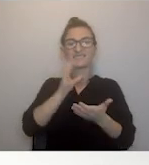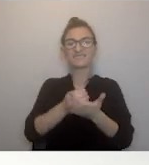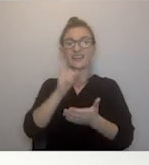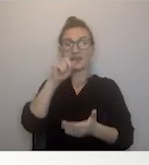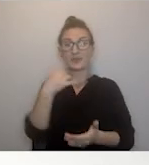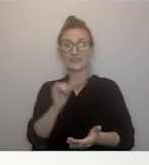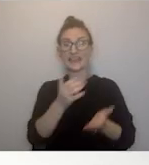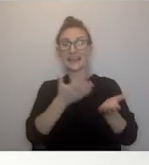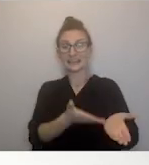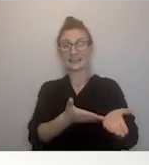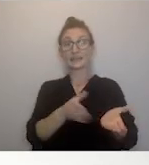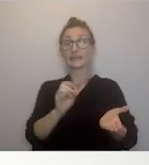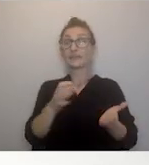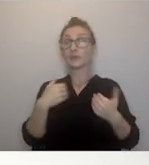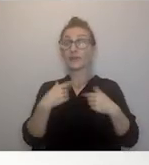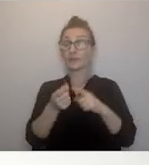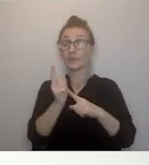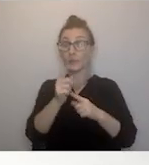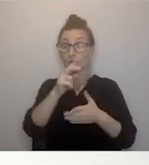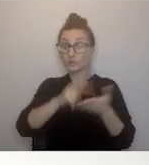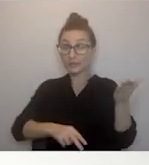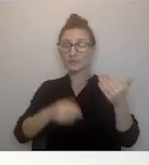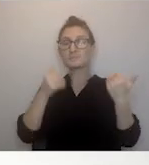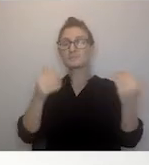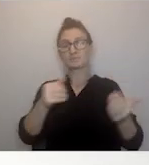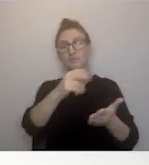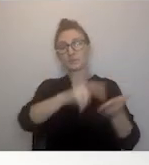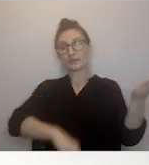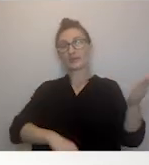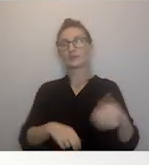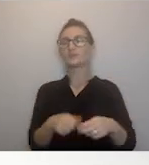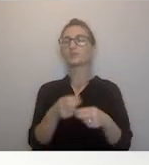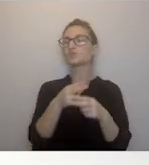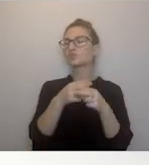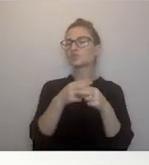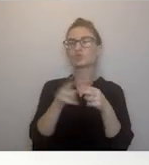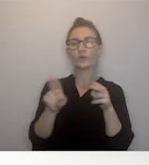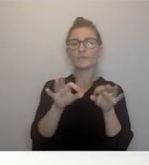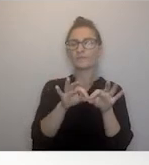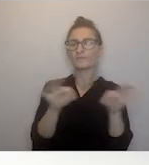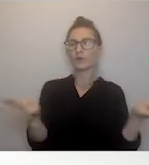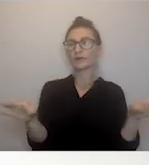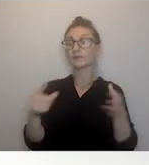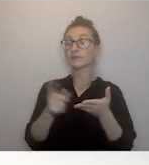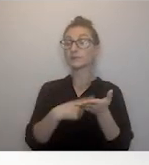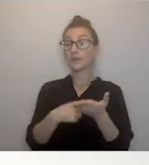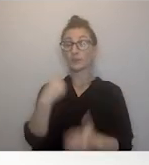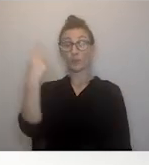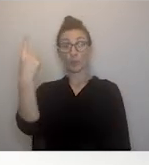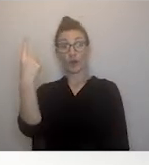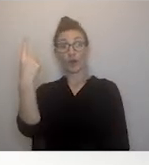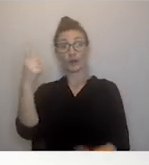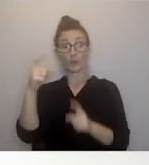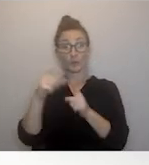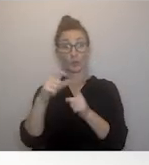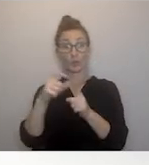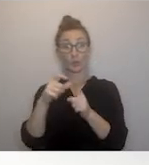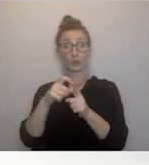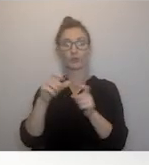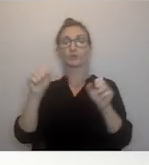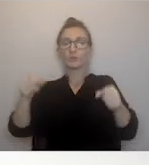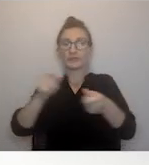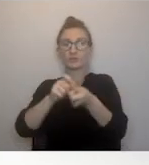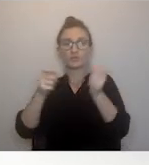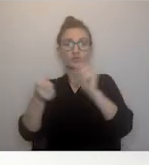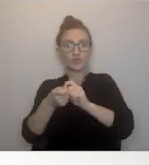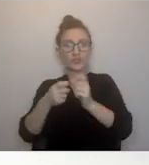open scene looks like. So if you have a moment to read it, basically they are short phrases, or sometimes even just singular